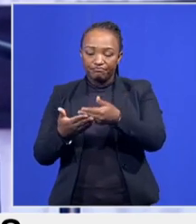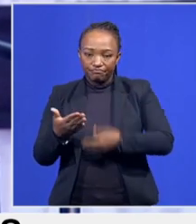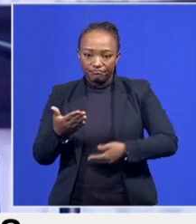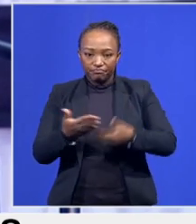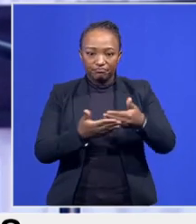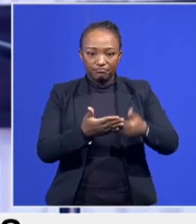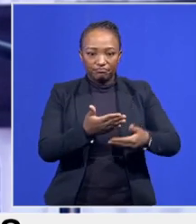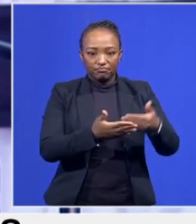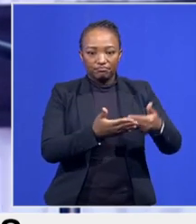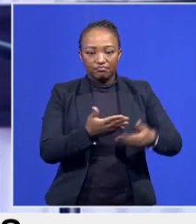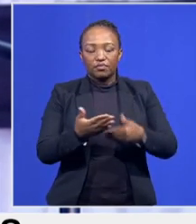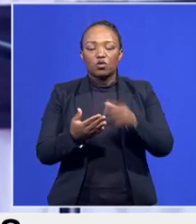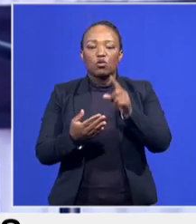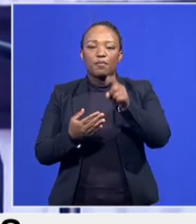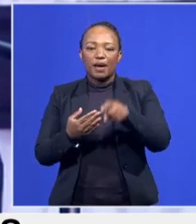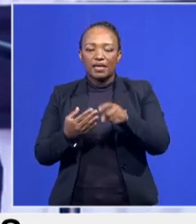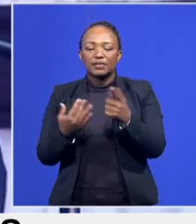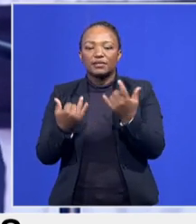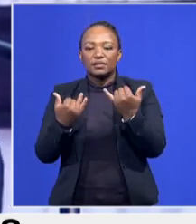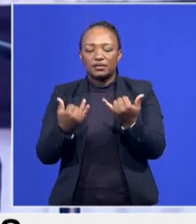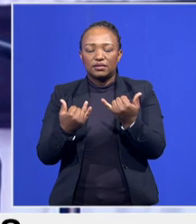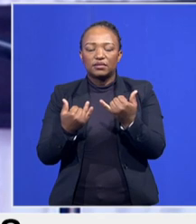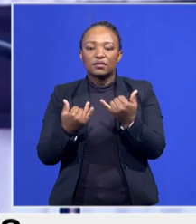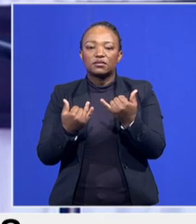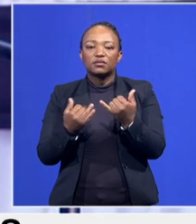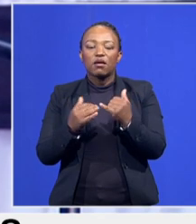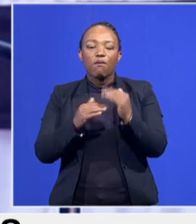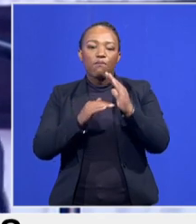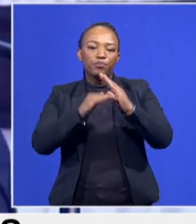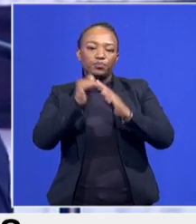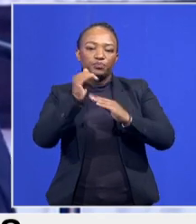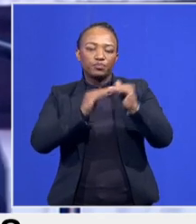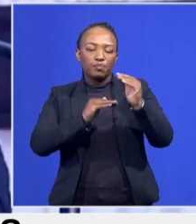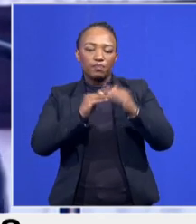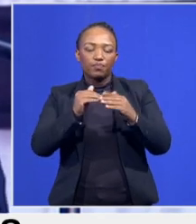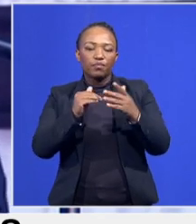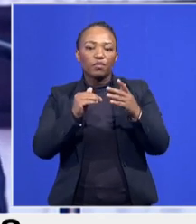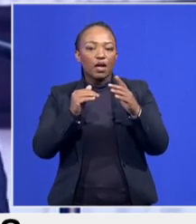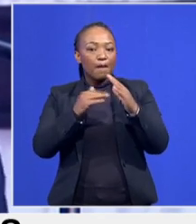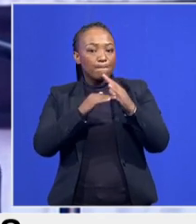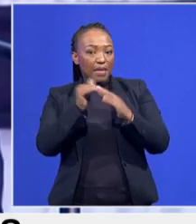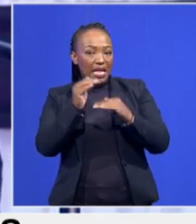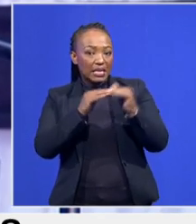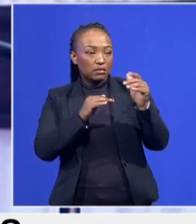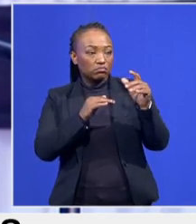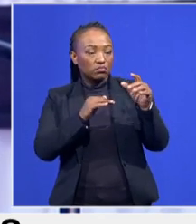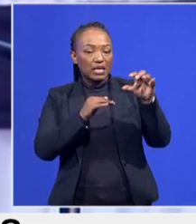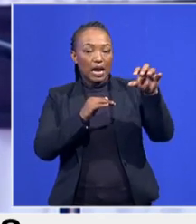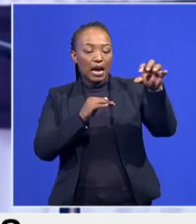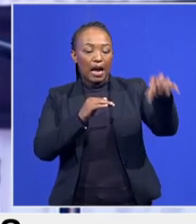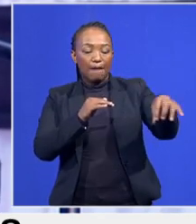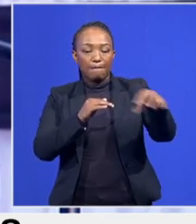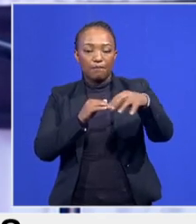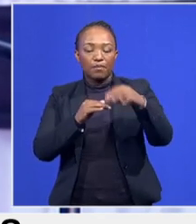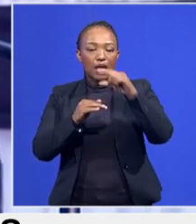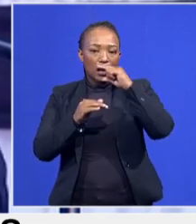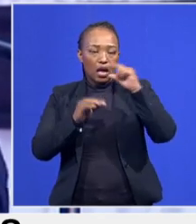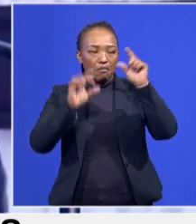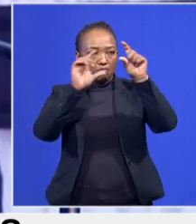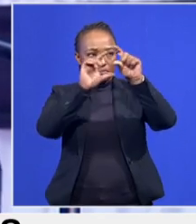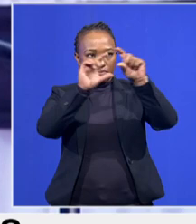we need to at least have a building in each of these campuses named